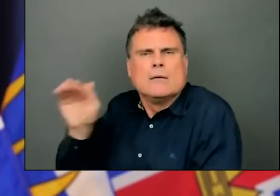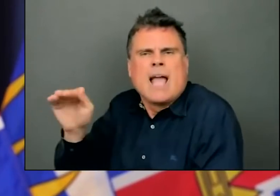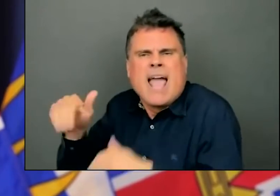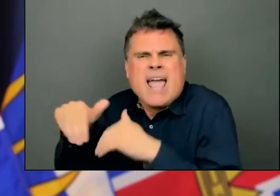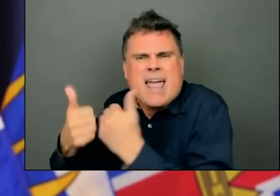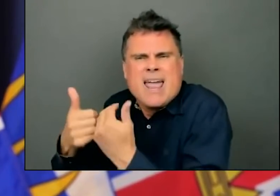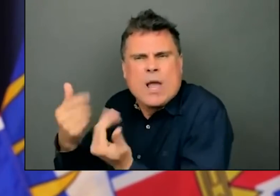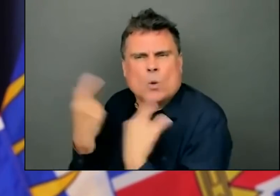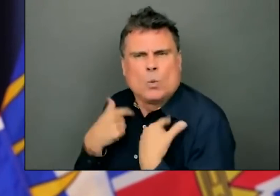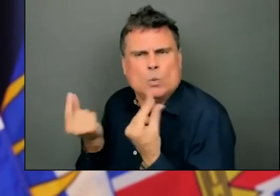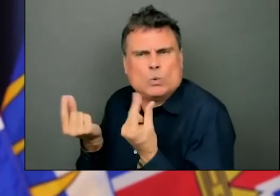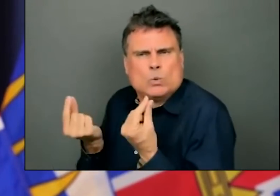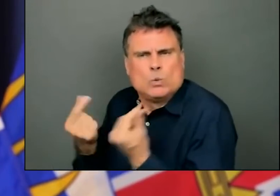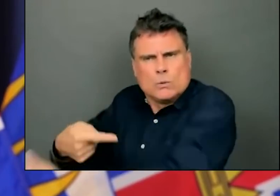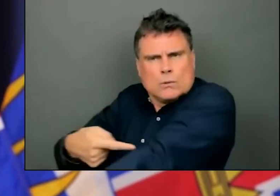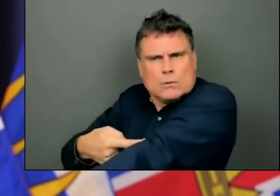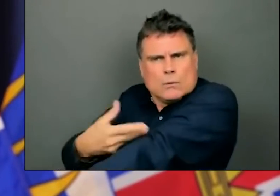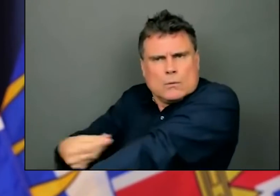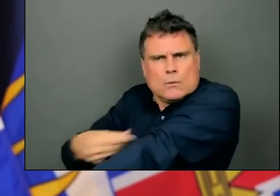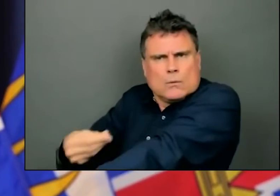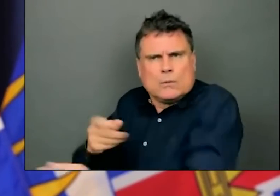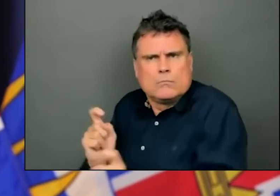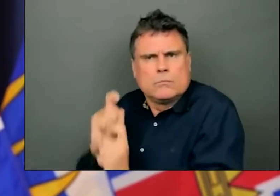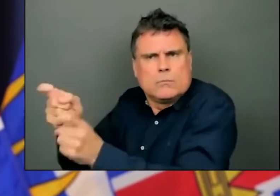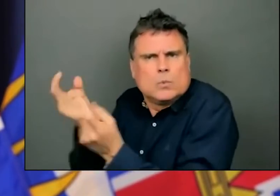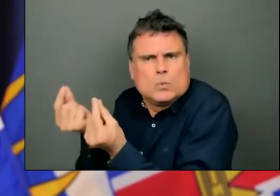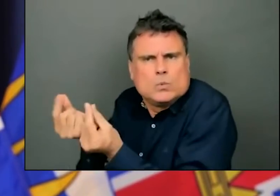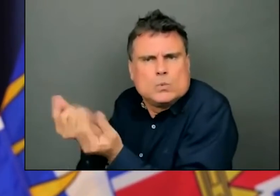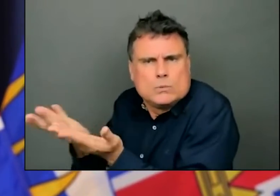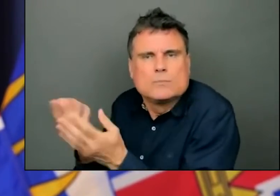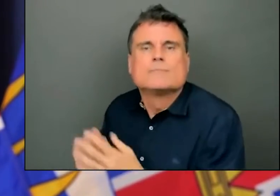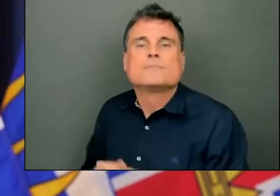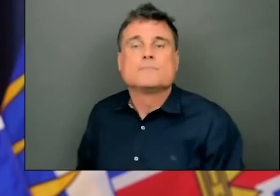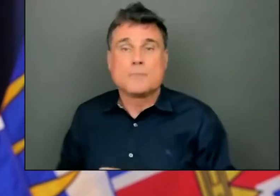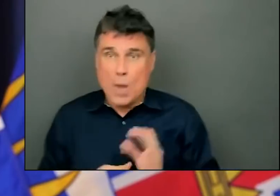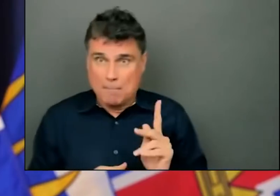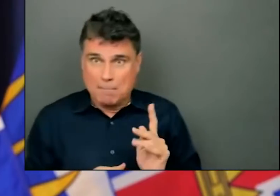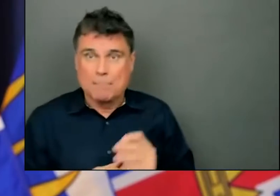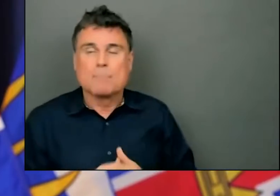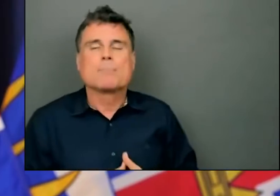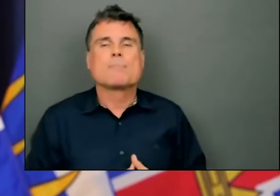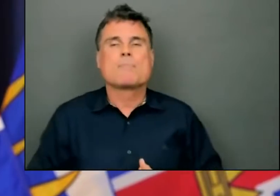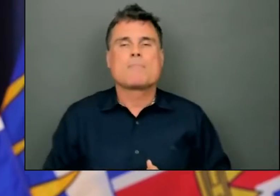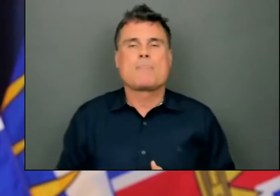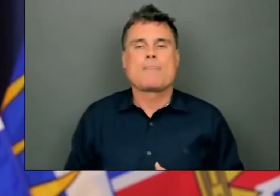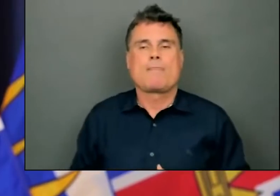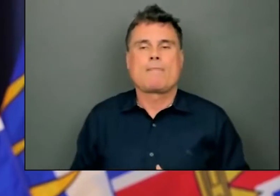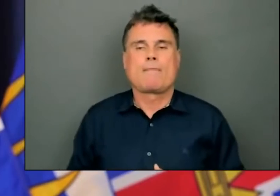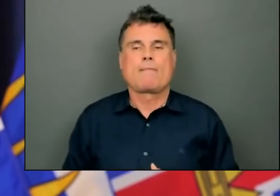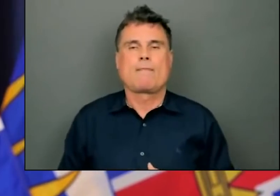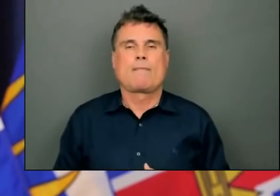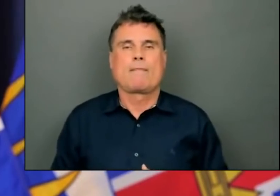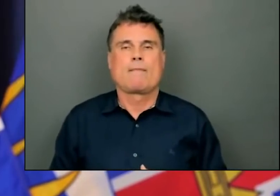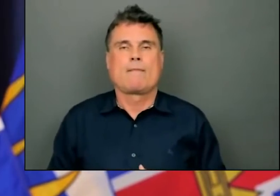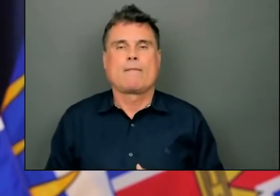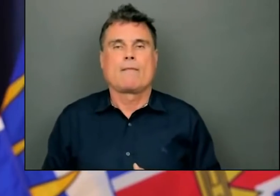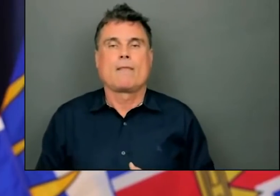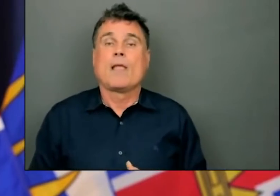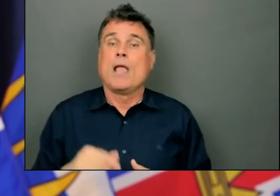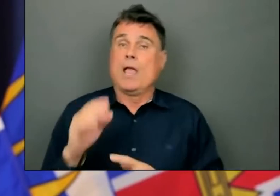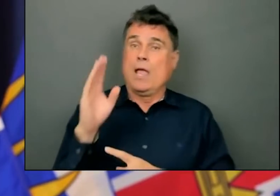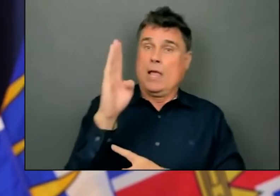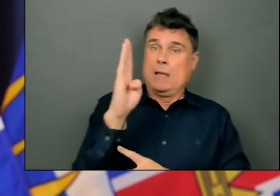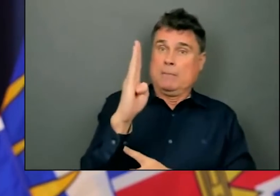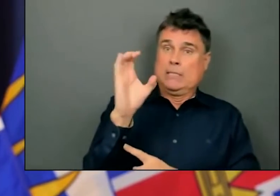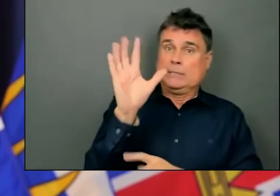you. Cole Schisler, do you have a follow-up? Yes, thank you. Does BC recognize